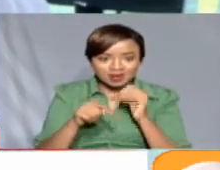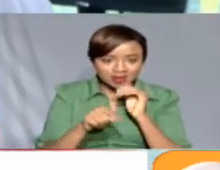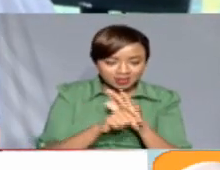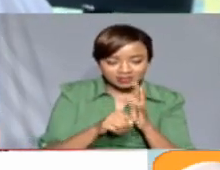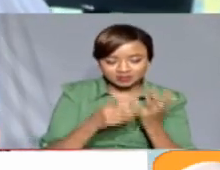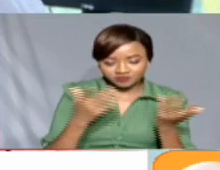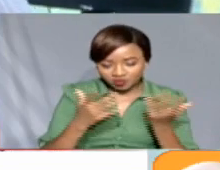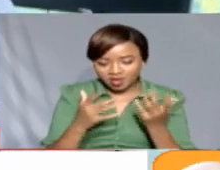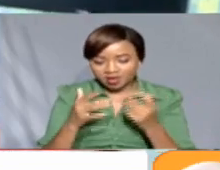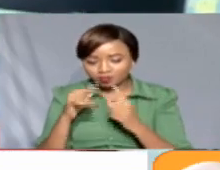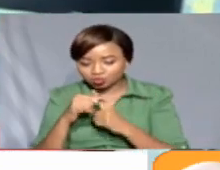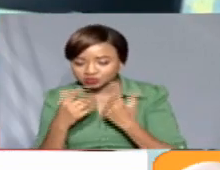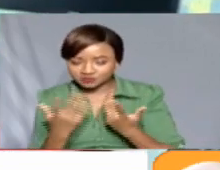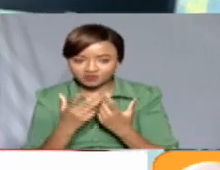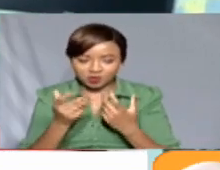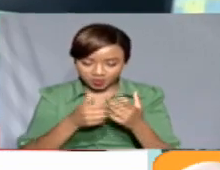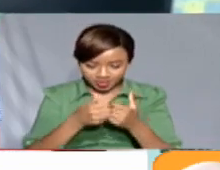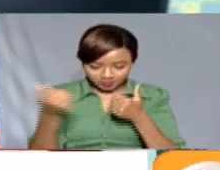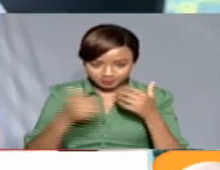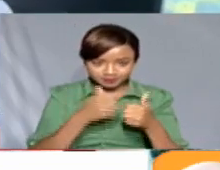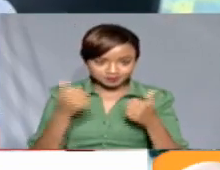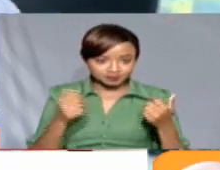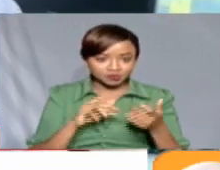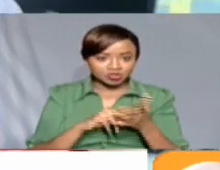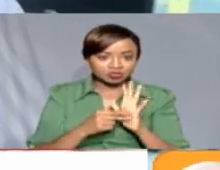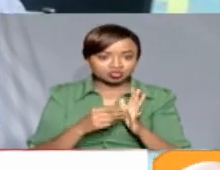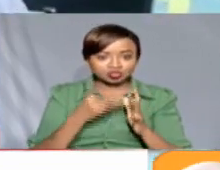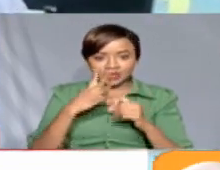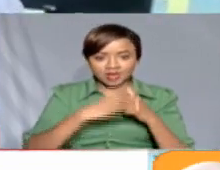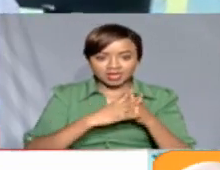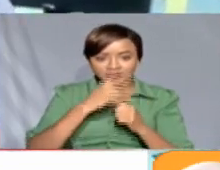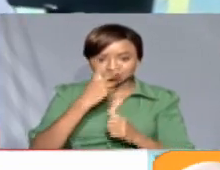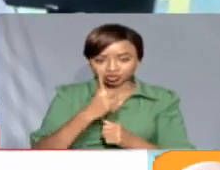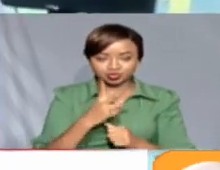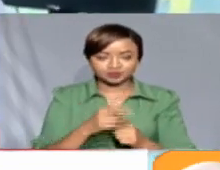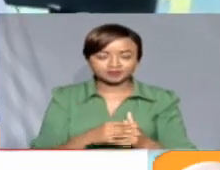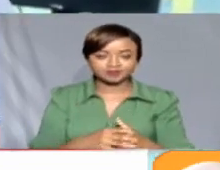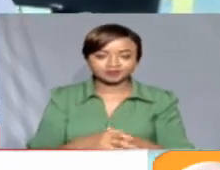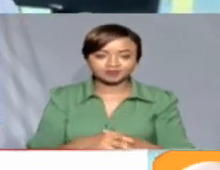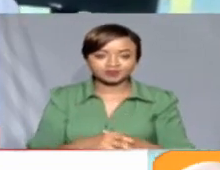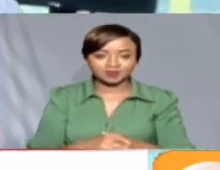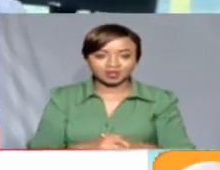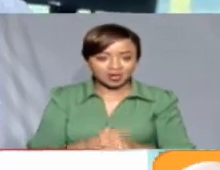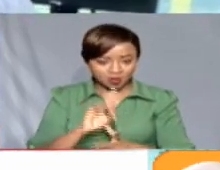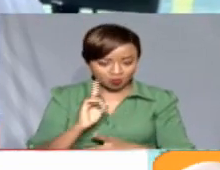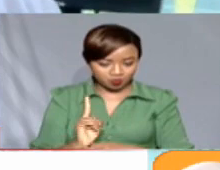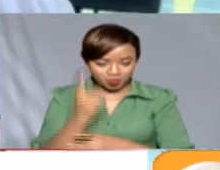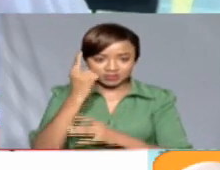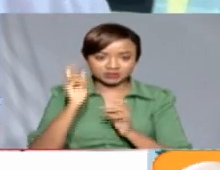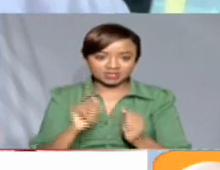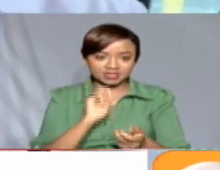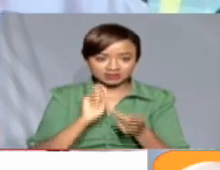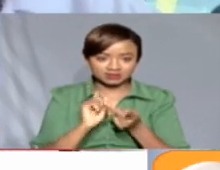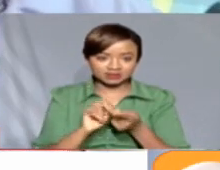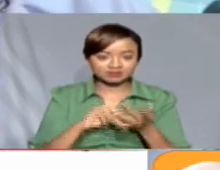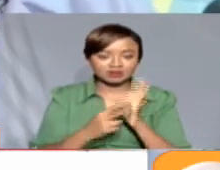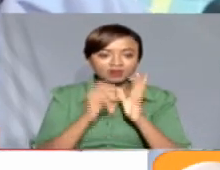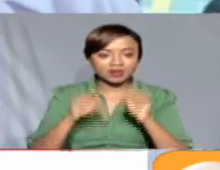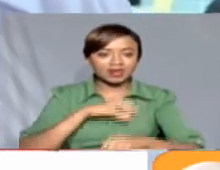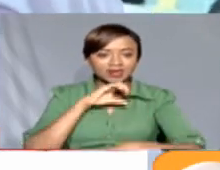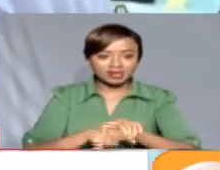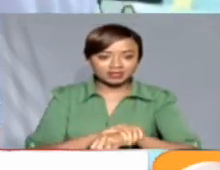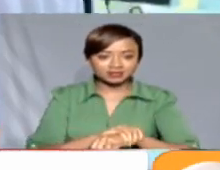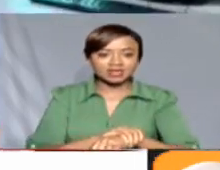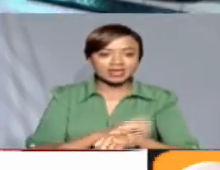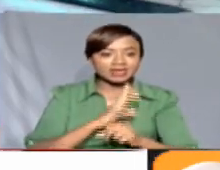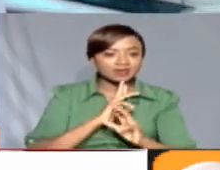and a positive is a positive. Okay. So 92 samples at a go. So okay. we have results in 2 hours for